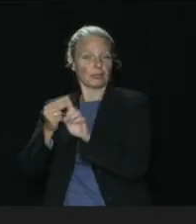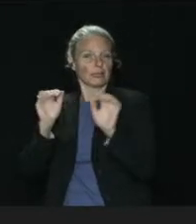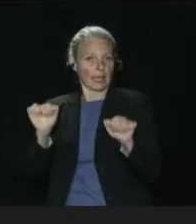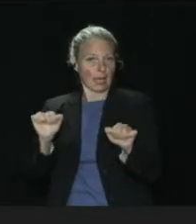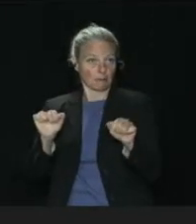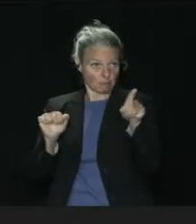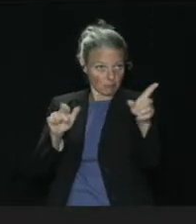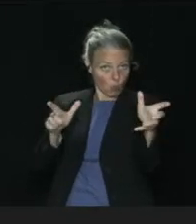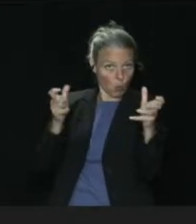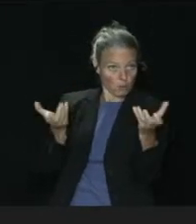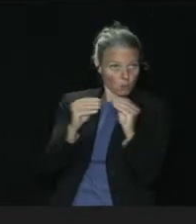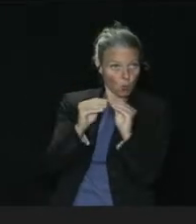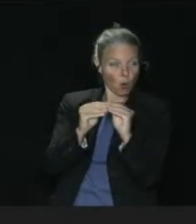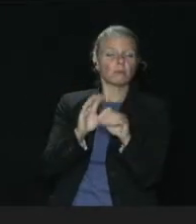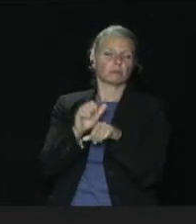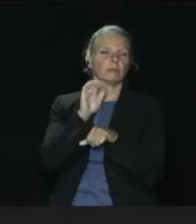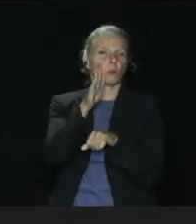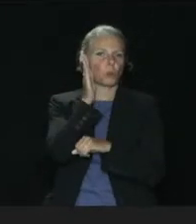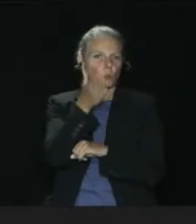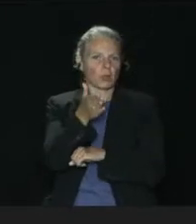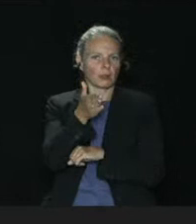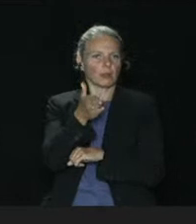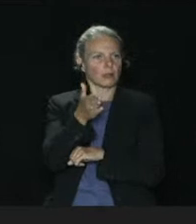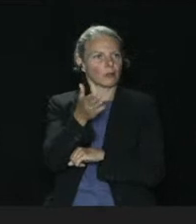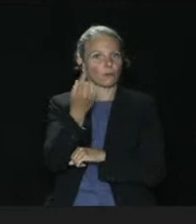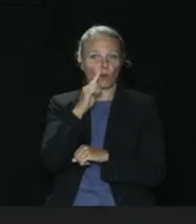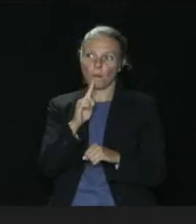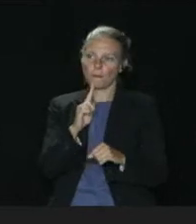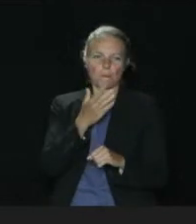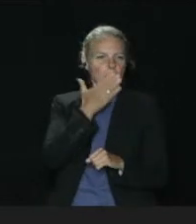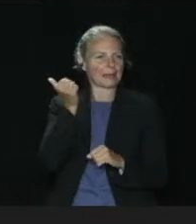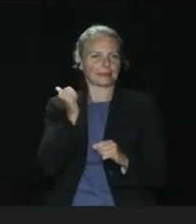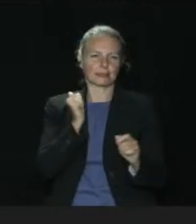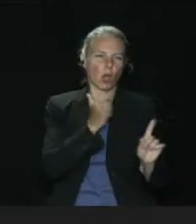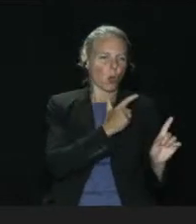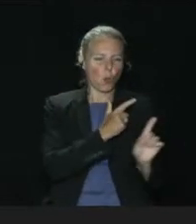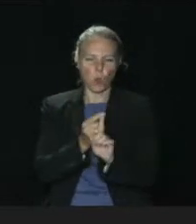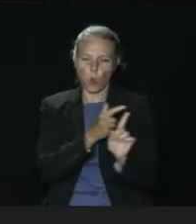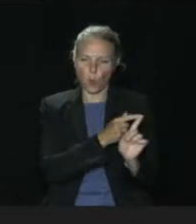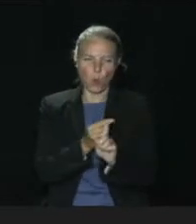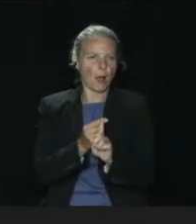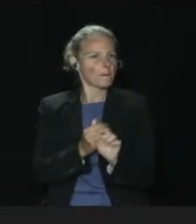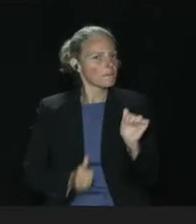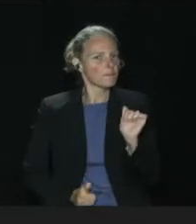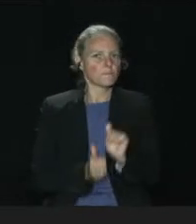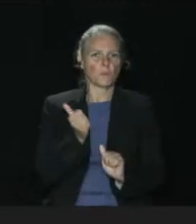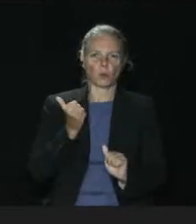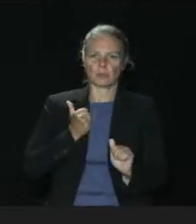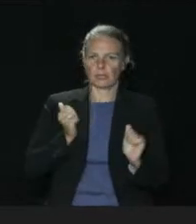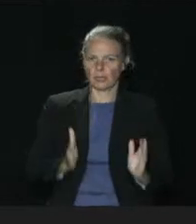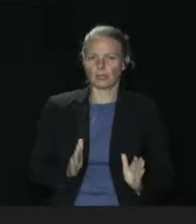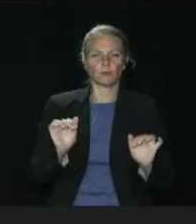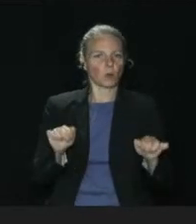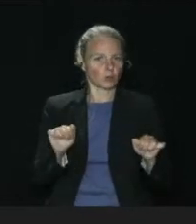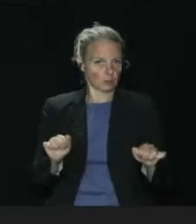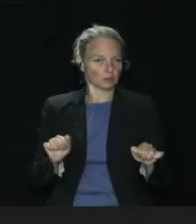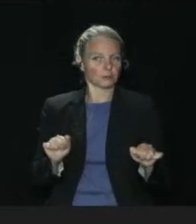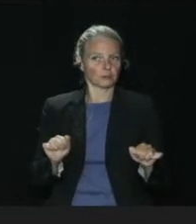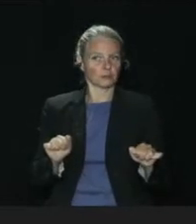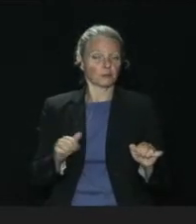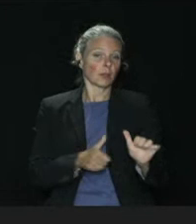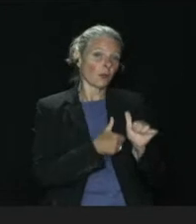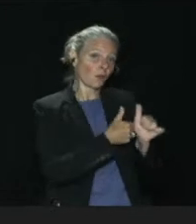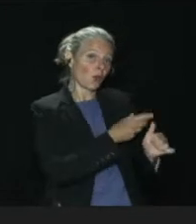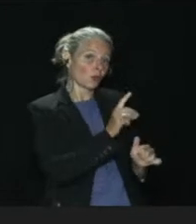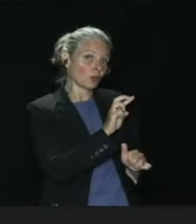more so that we can maximize the number of Canadians across the board who are eligible to be vaccinated as we follow Dr. Tam's